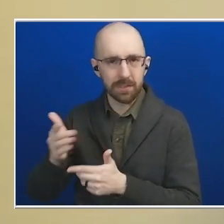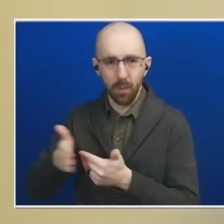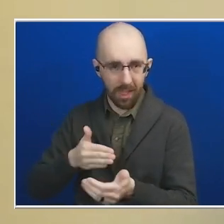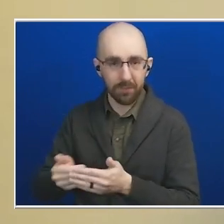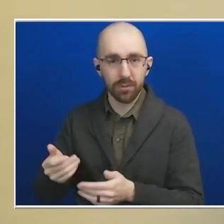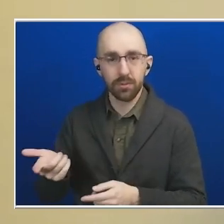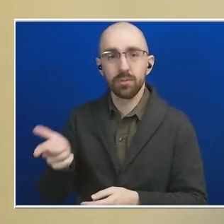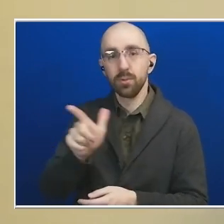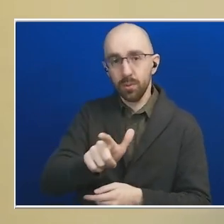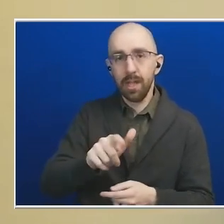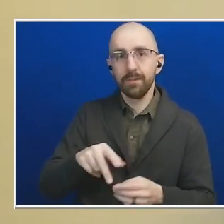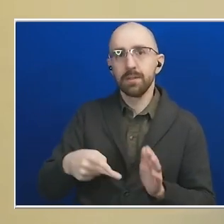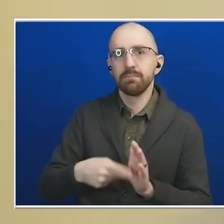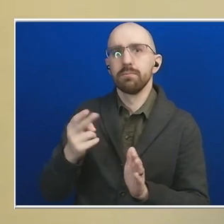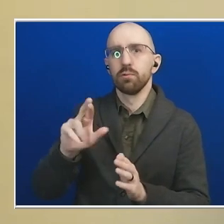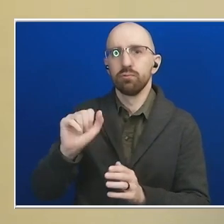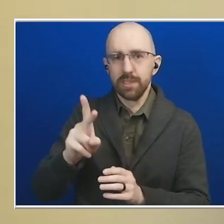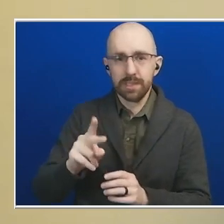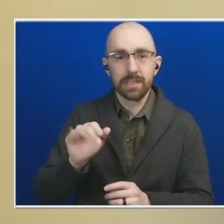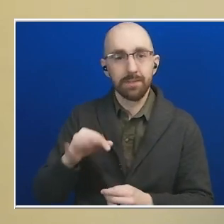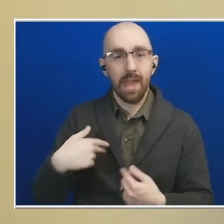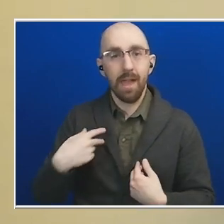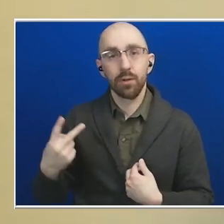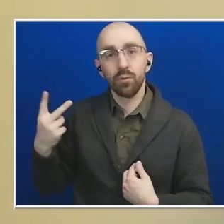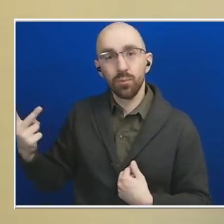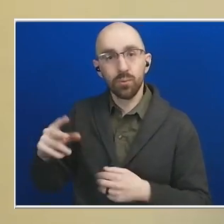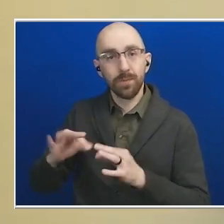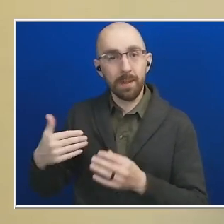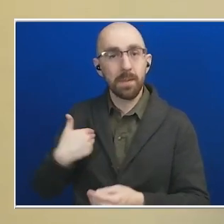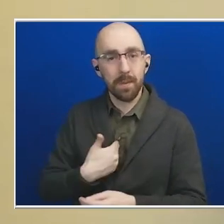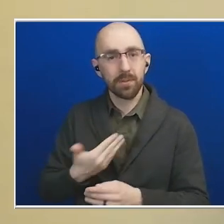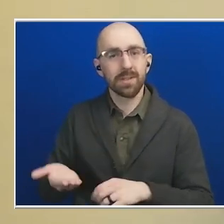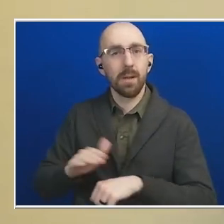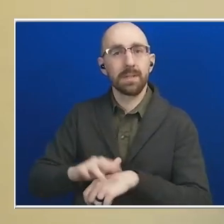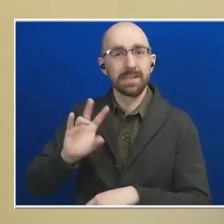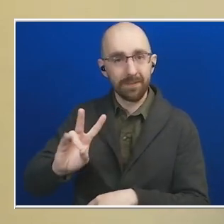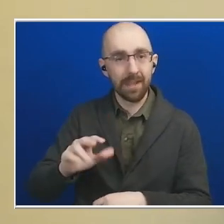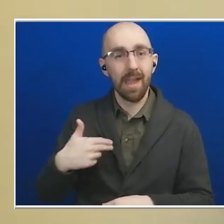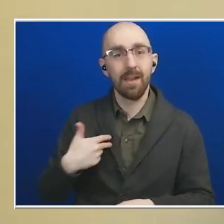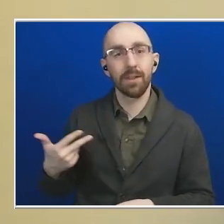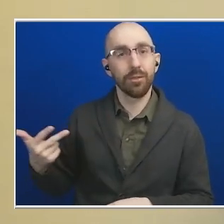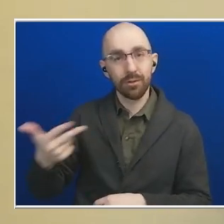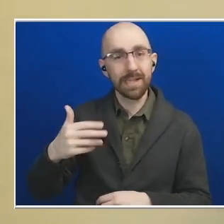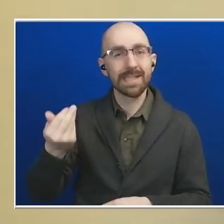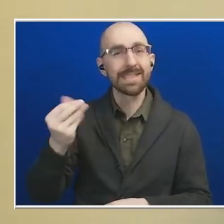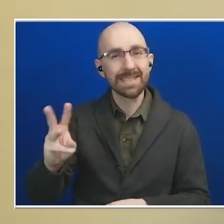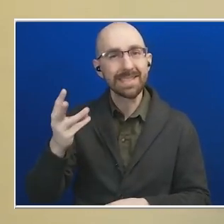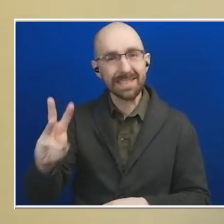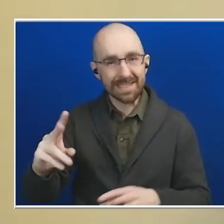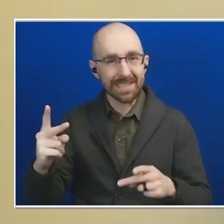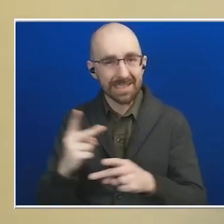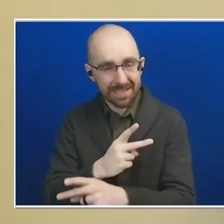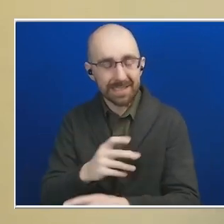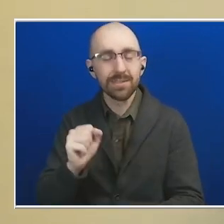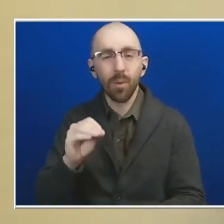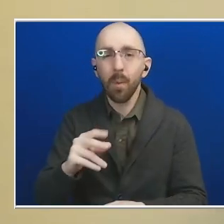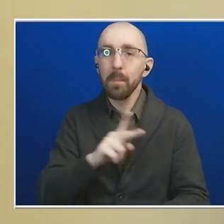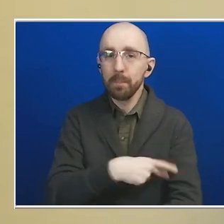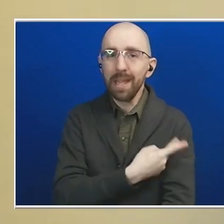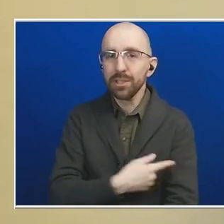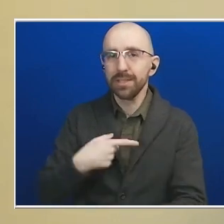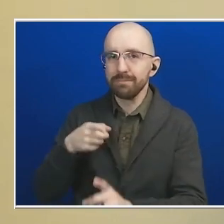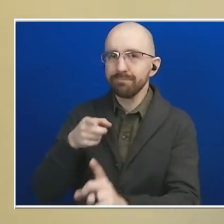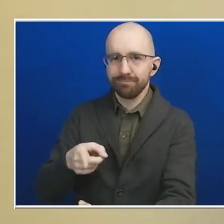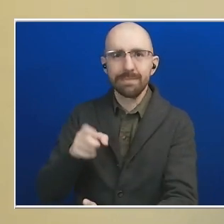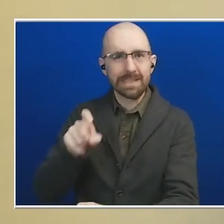cancer. If you have 2, it goes up to 7, and if you have 3, it's up to 16-fold. So those are the patients that we might need to